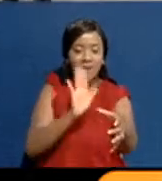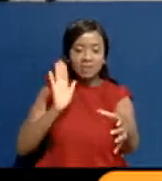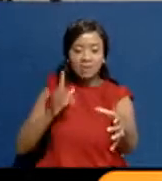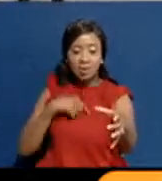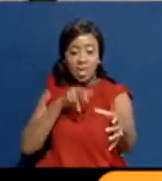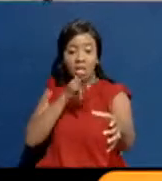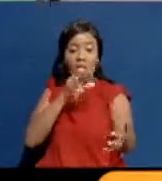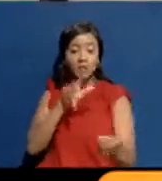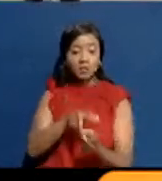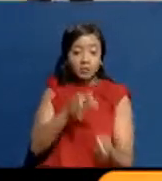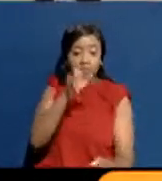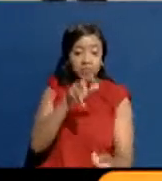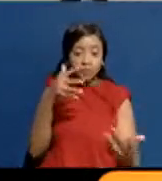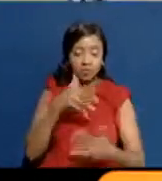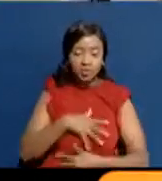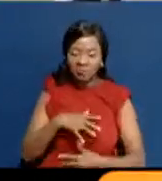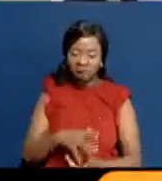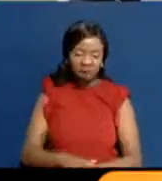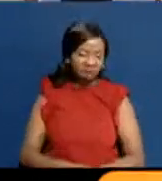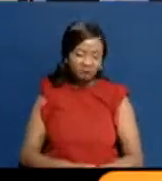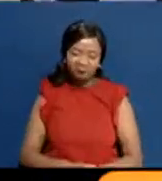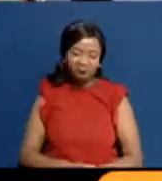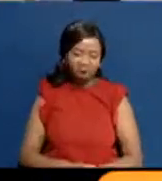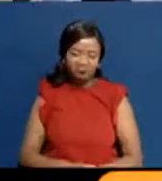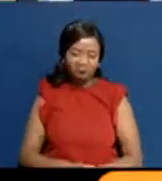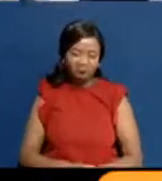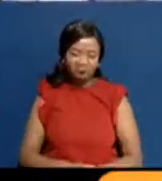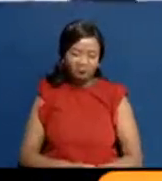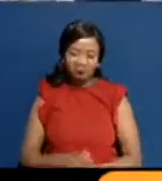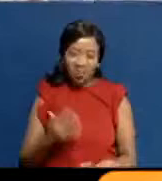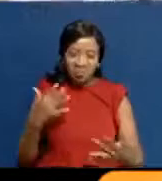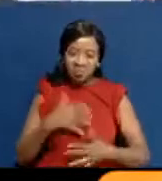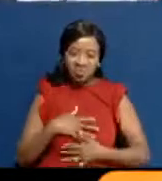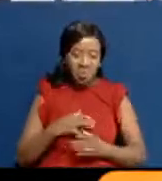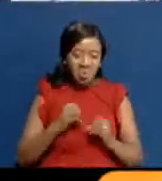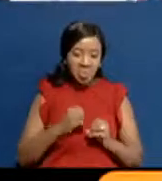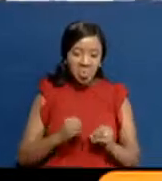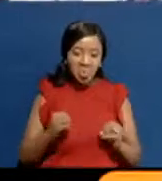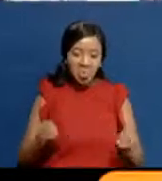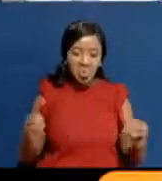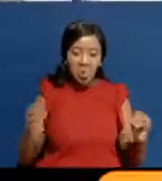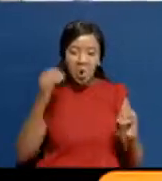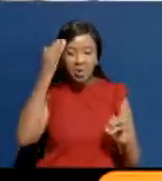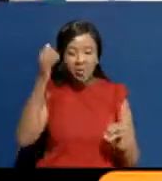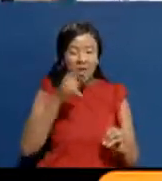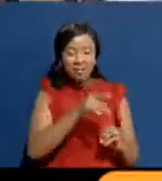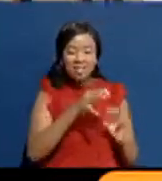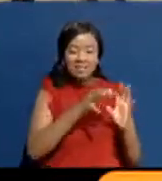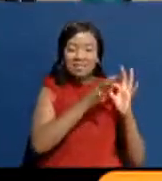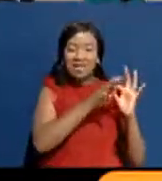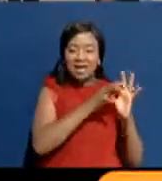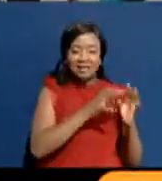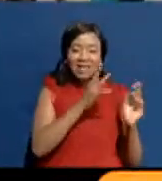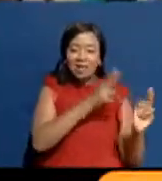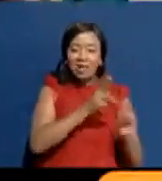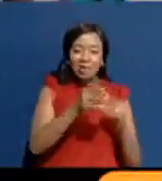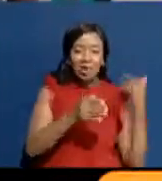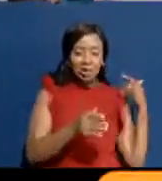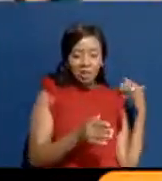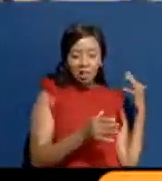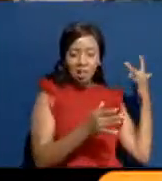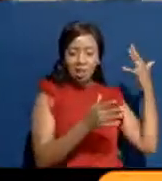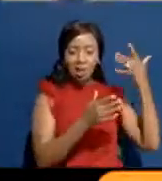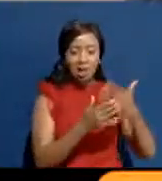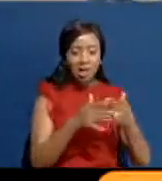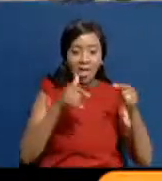surprise. It comes as absolutely no surprise because there is this culture that we